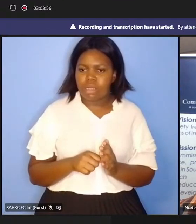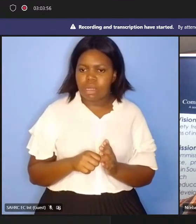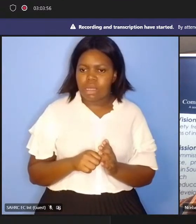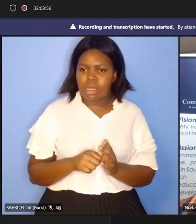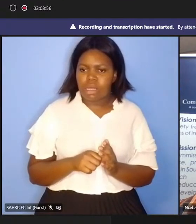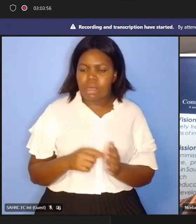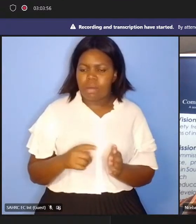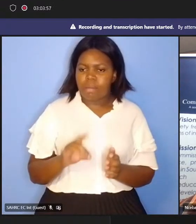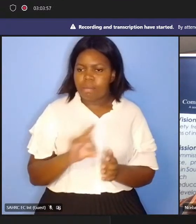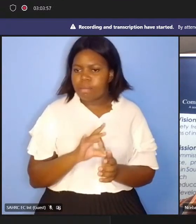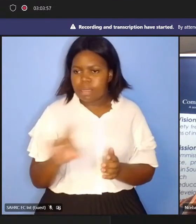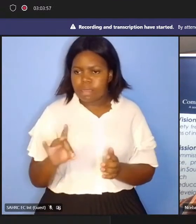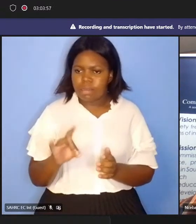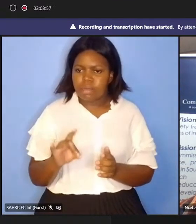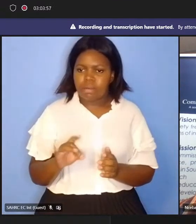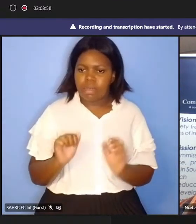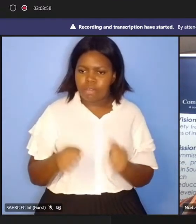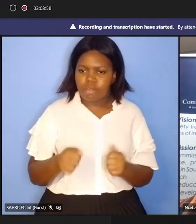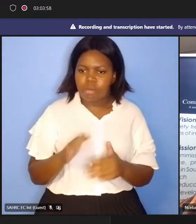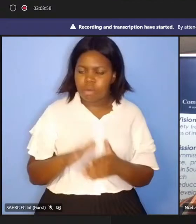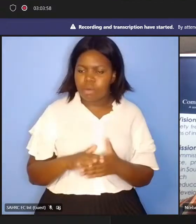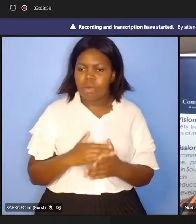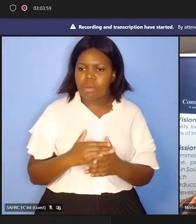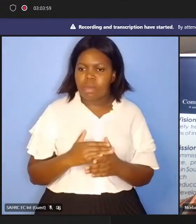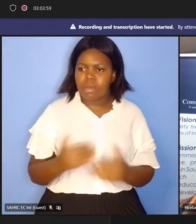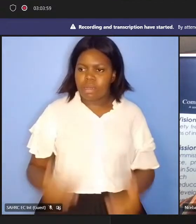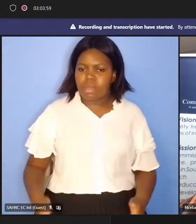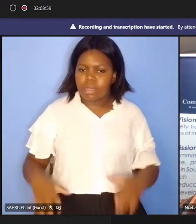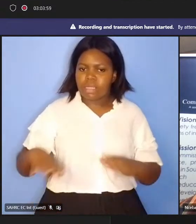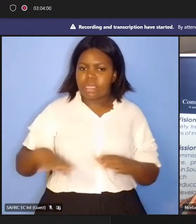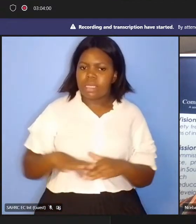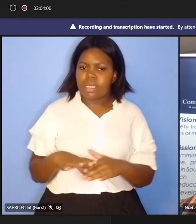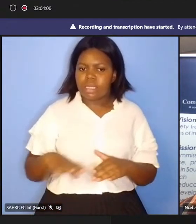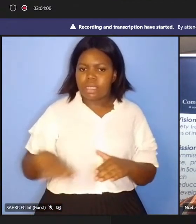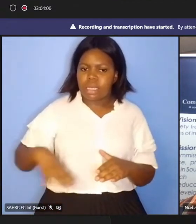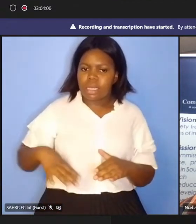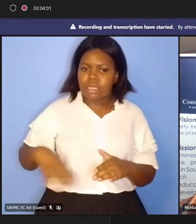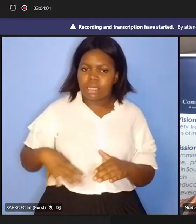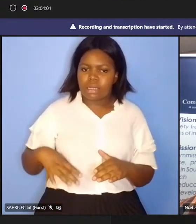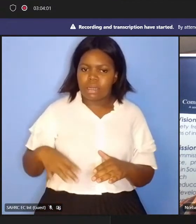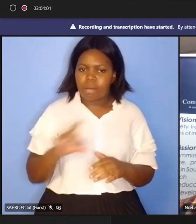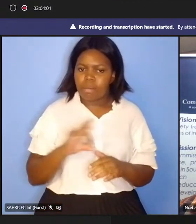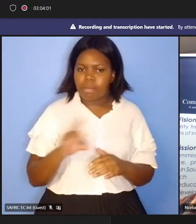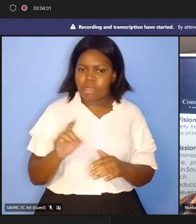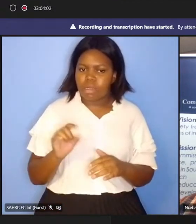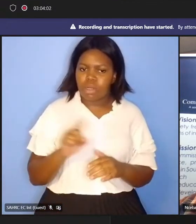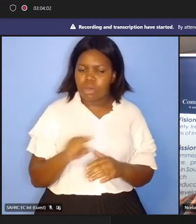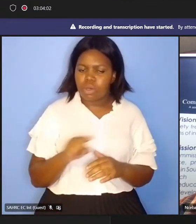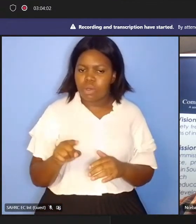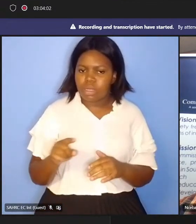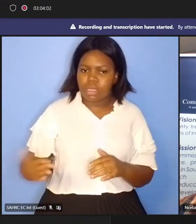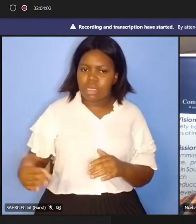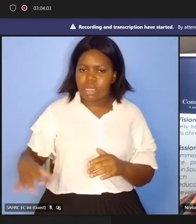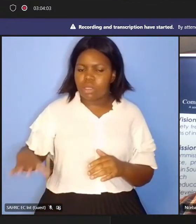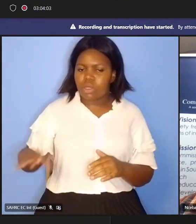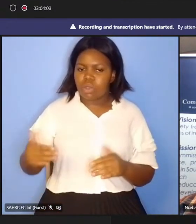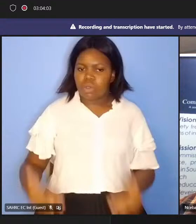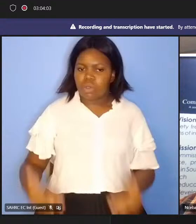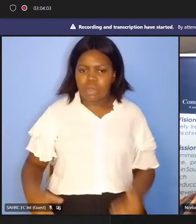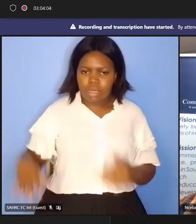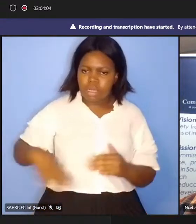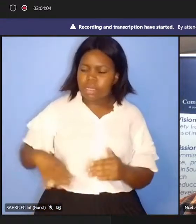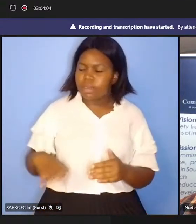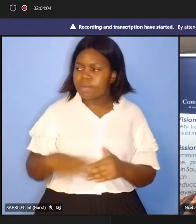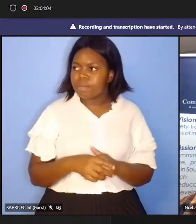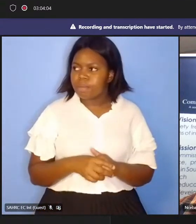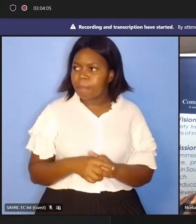but not short trousers. I wonder what the causa behind that would have